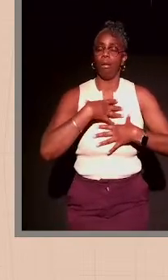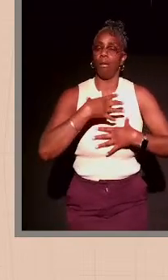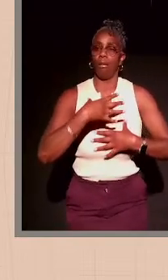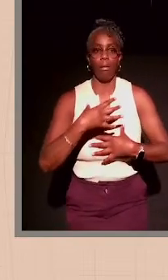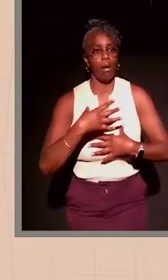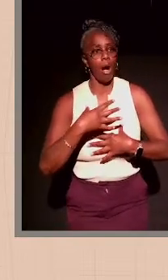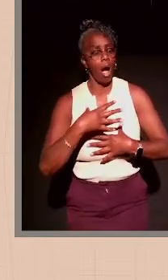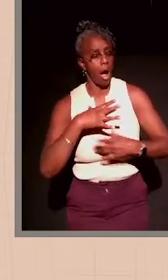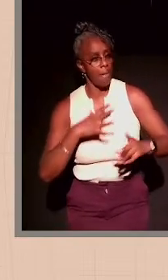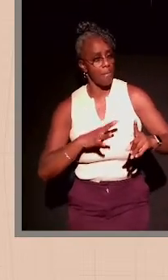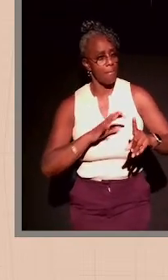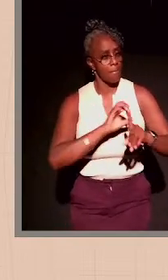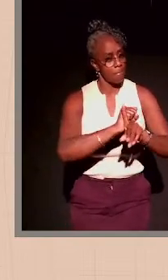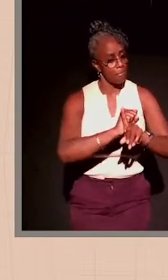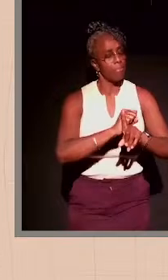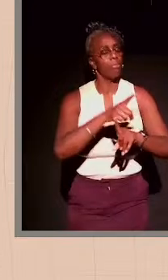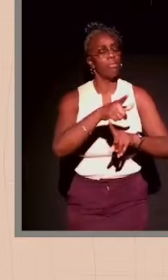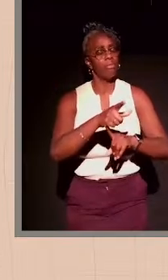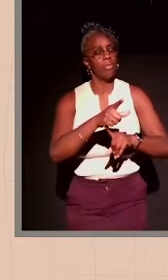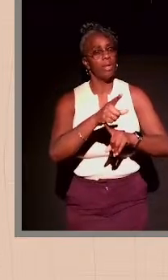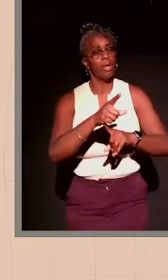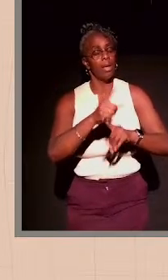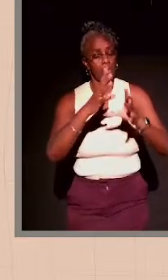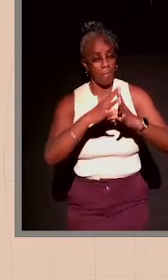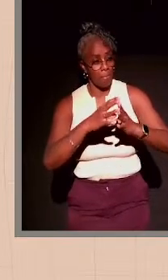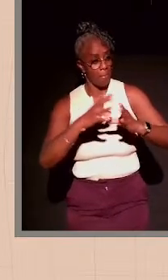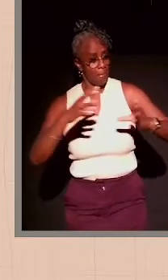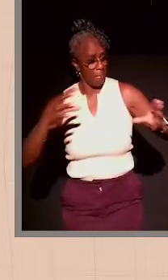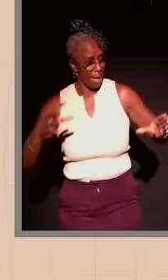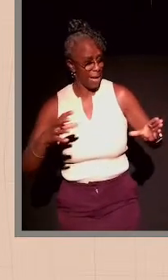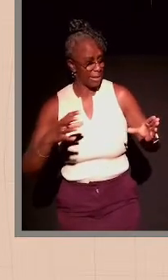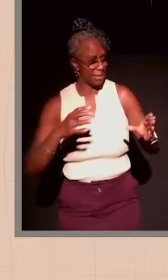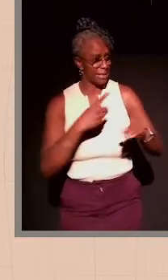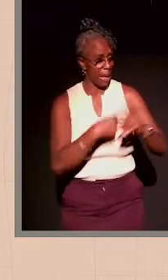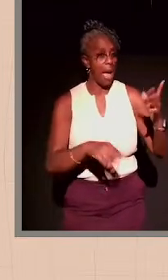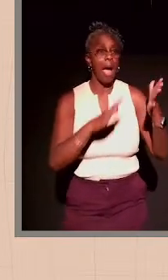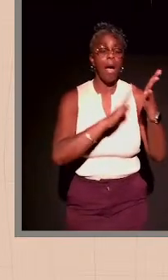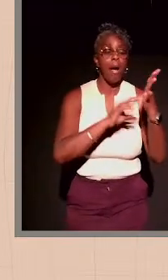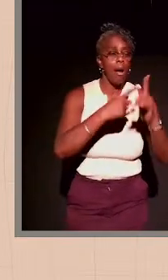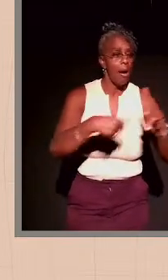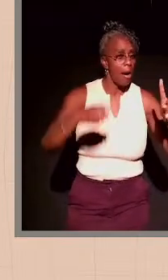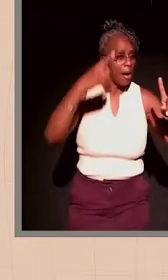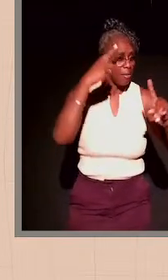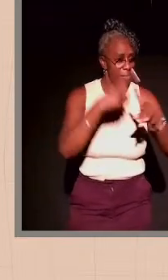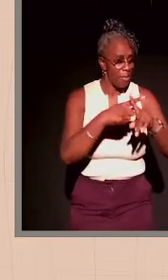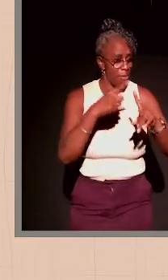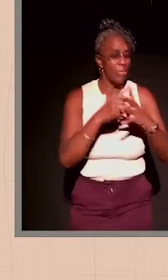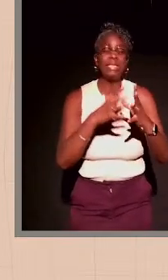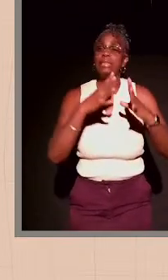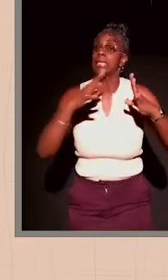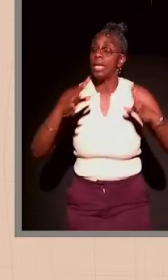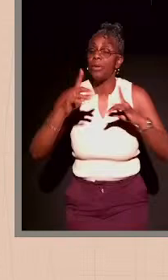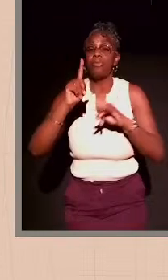discover that Max is very intuitive as computer languages go.